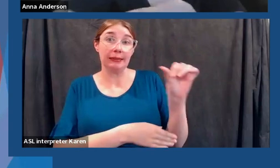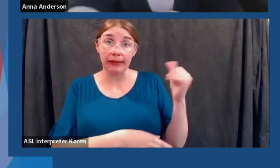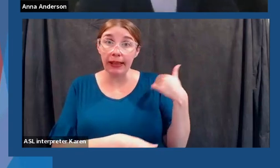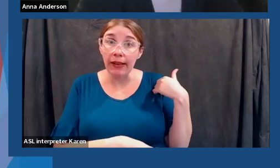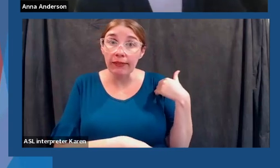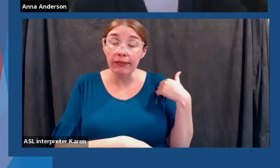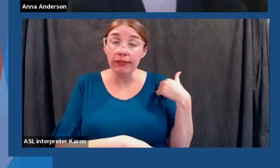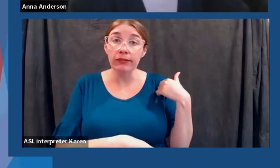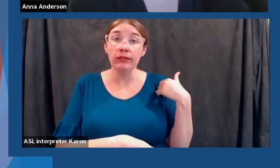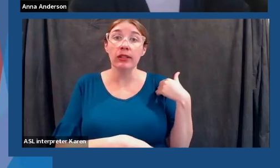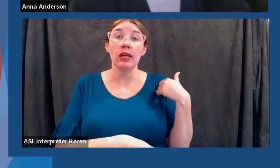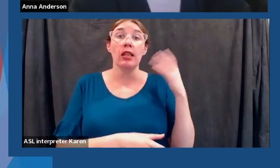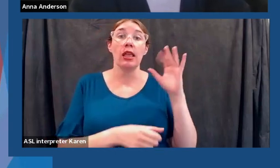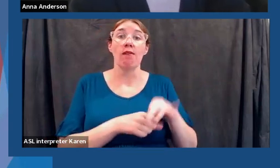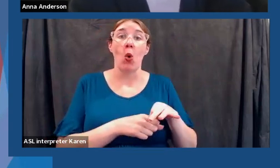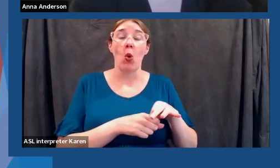vote absentee,